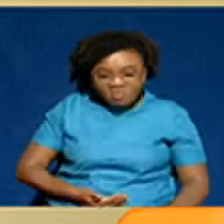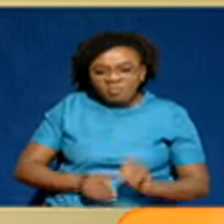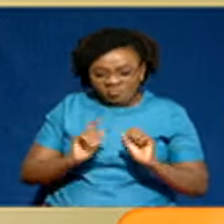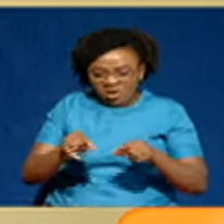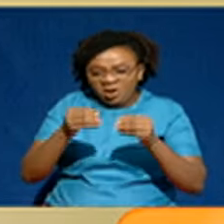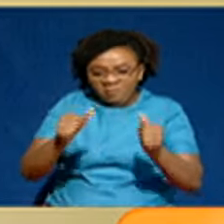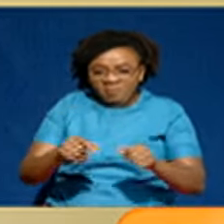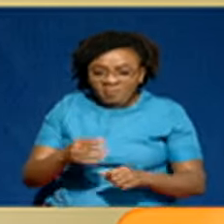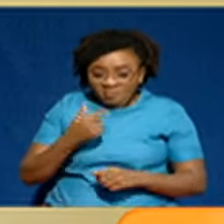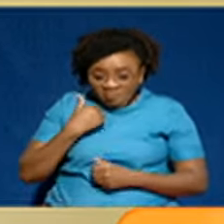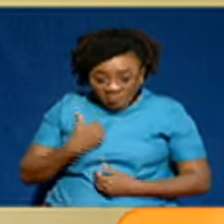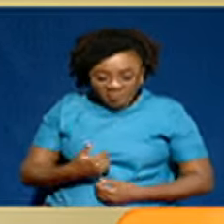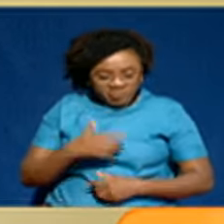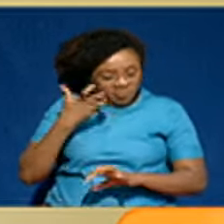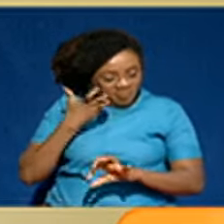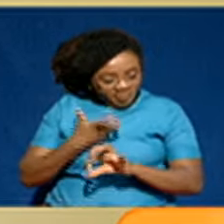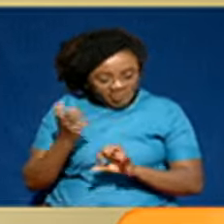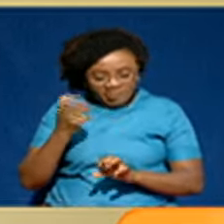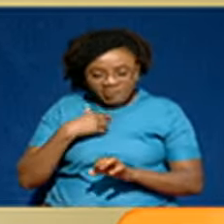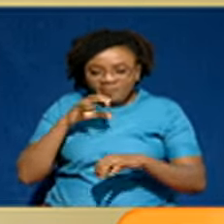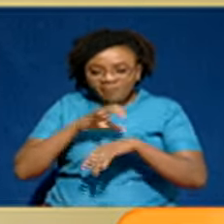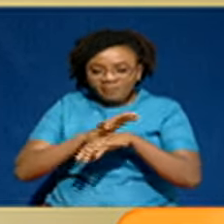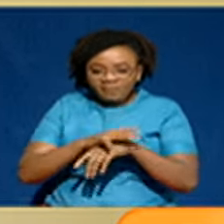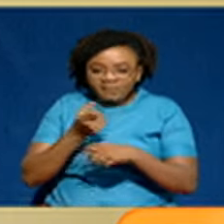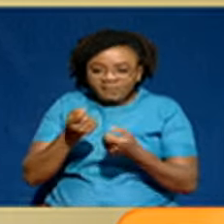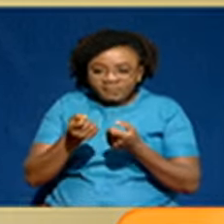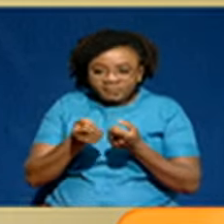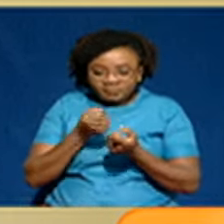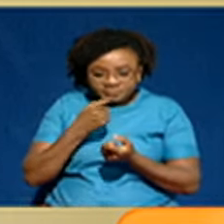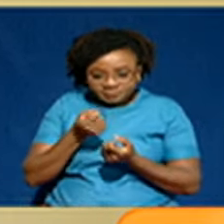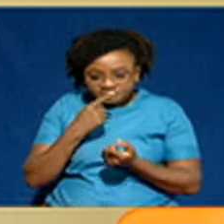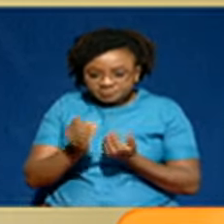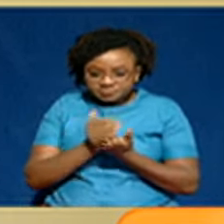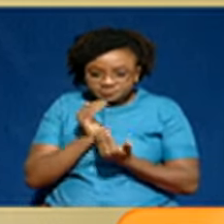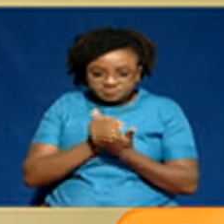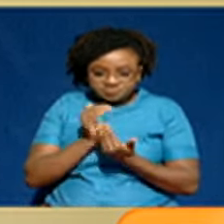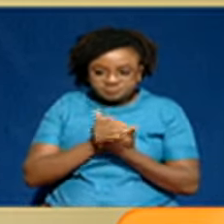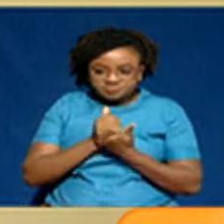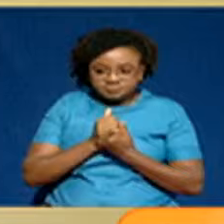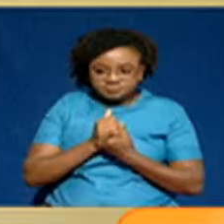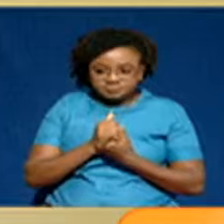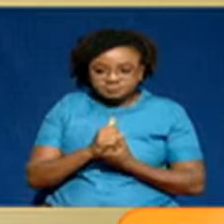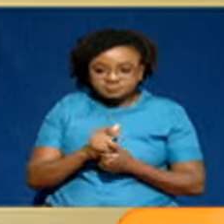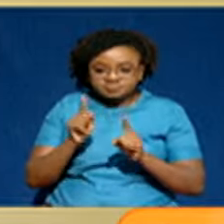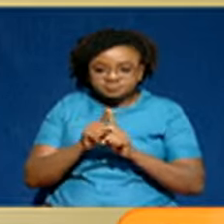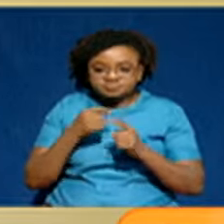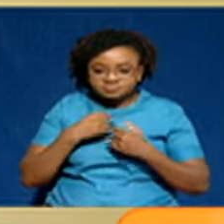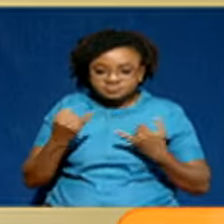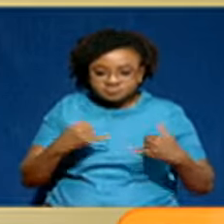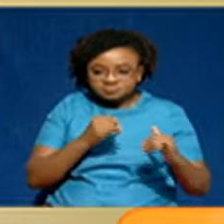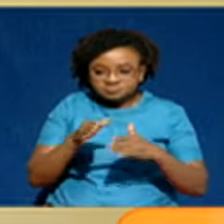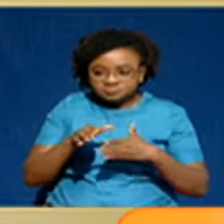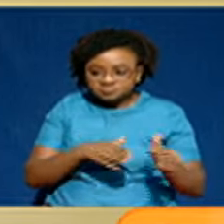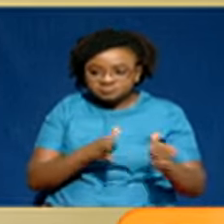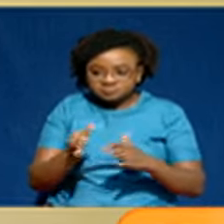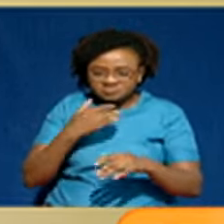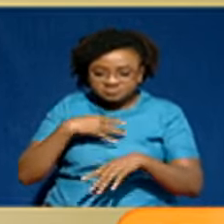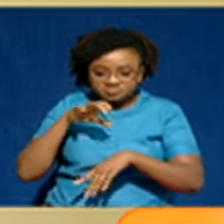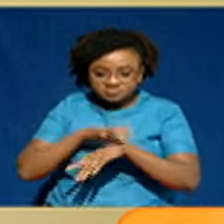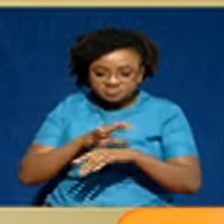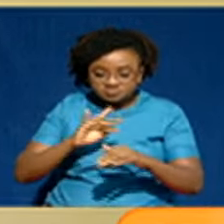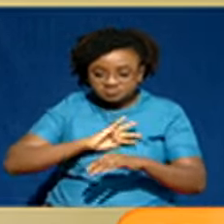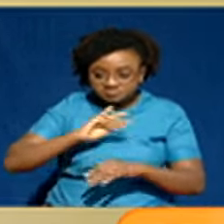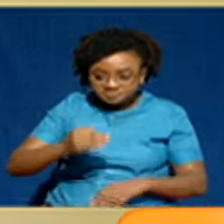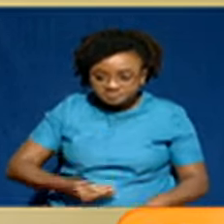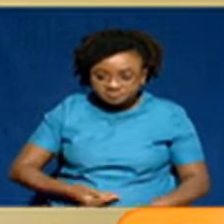hassle for me to get management properly. So I had even started looking for ways of me getting pregnant, if